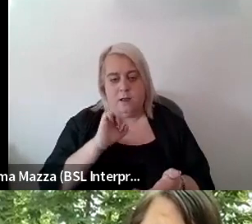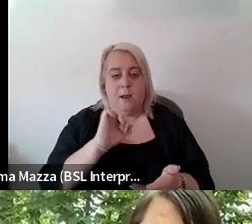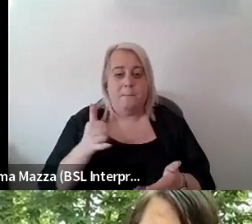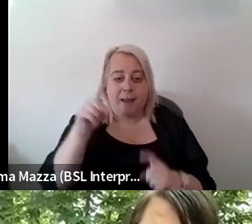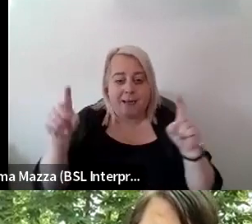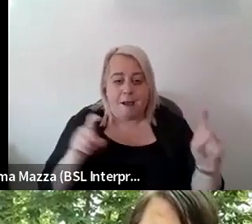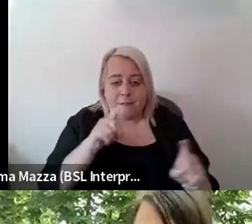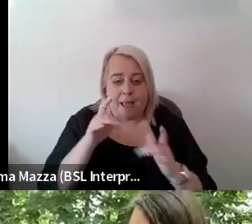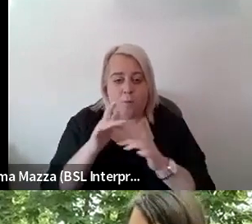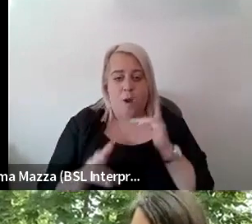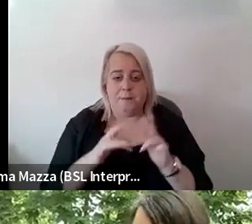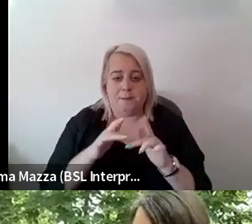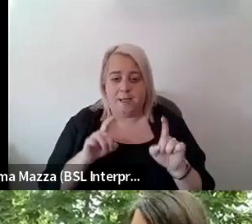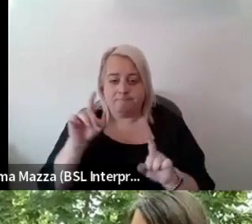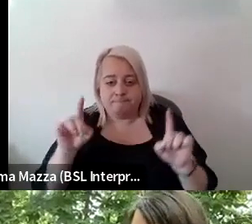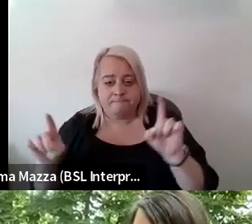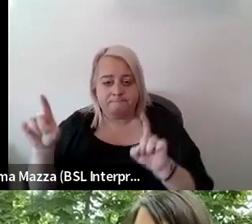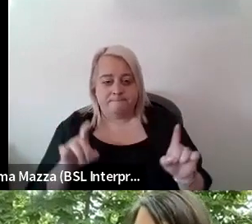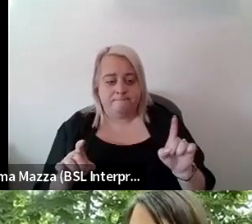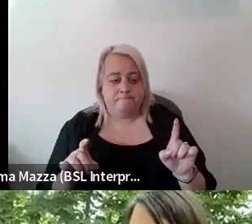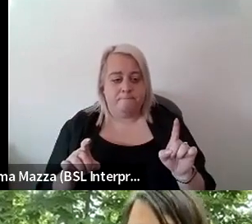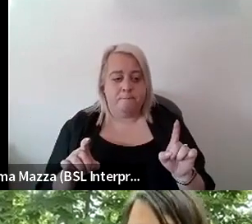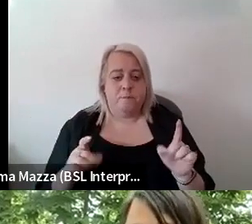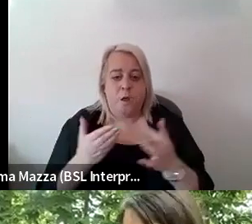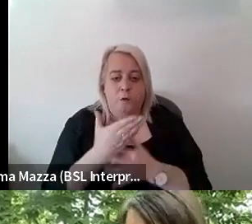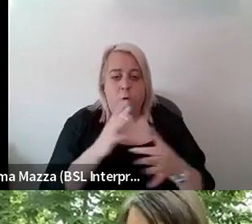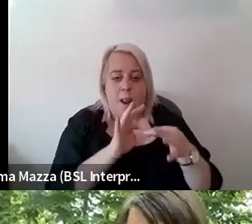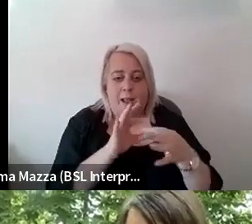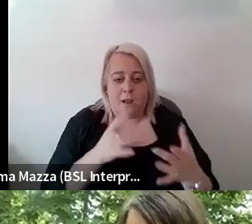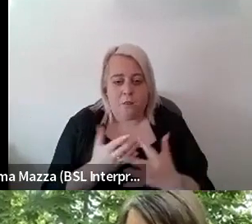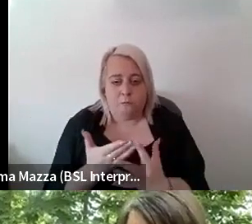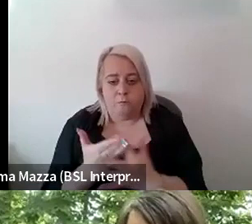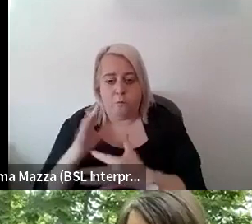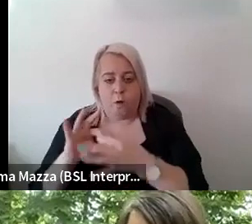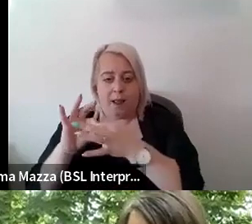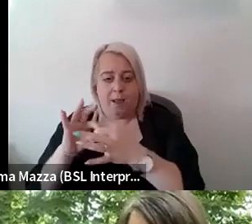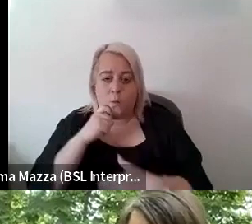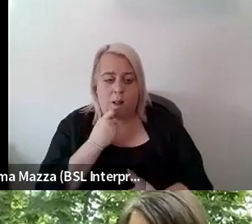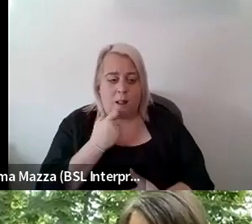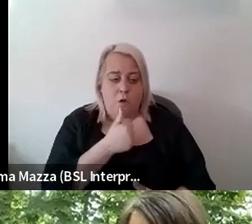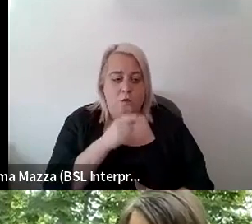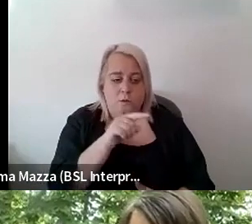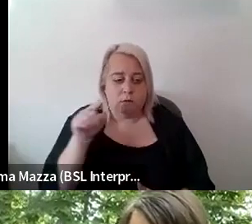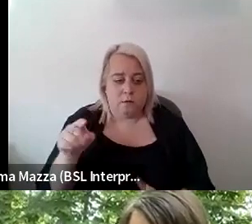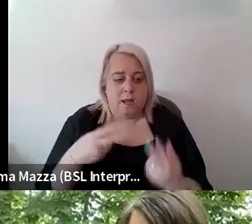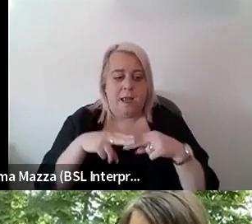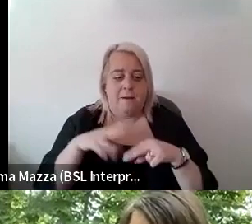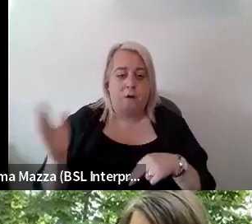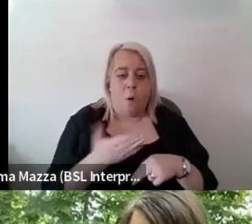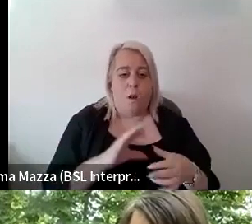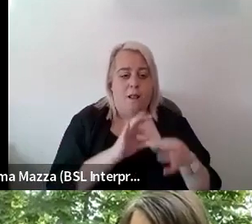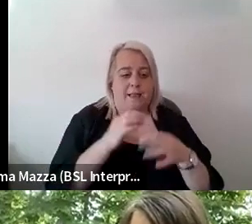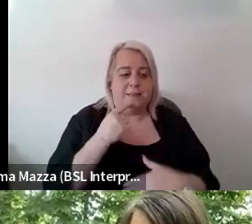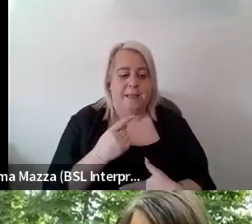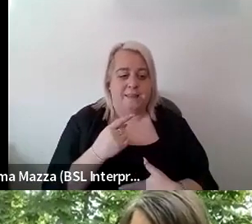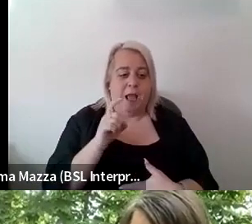a website by just going through the links because they just want to see what the links are. If every link you have says click here, all the screen reader user